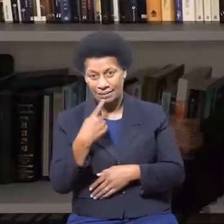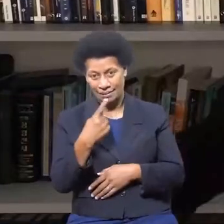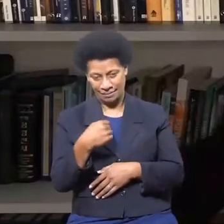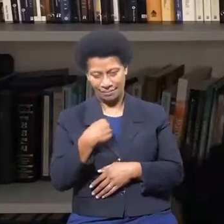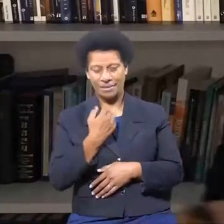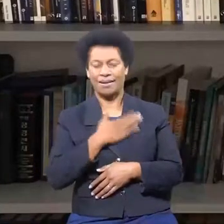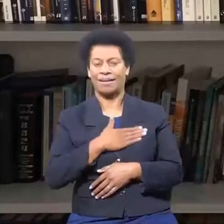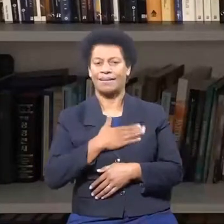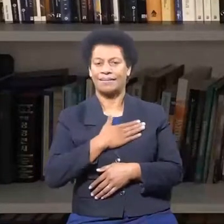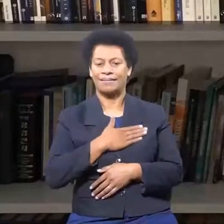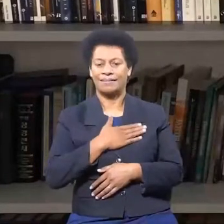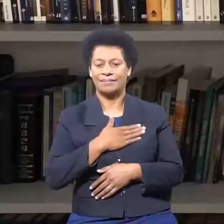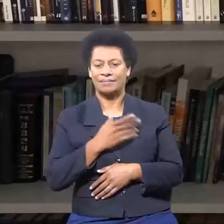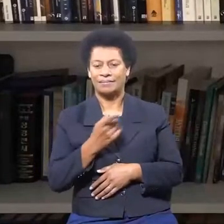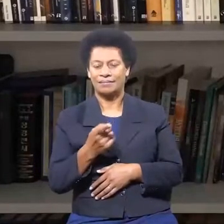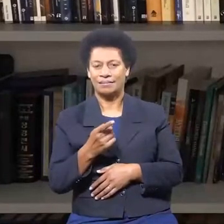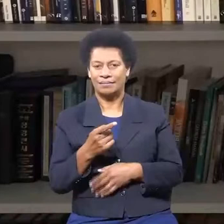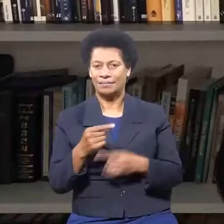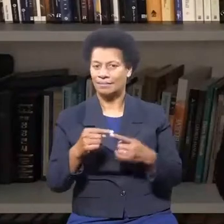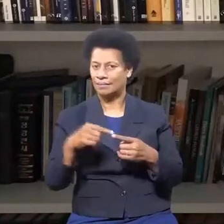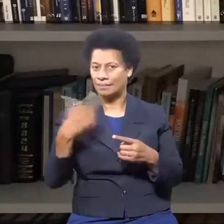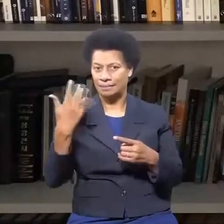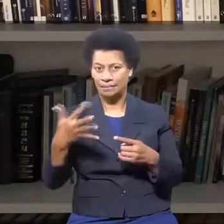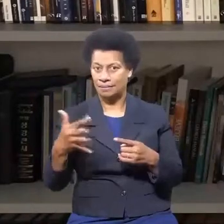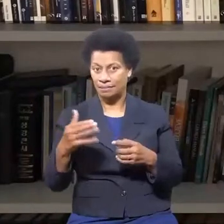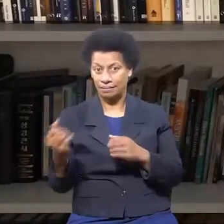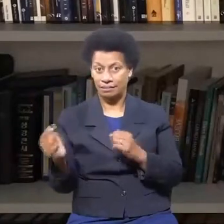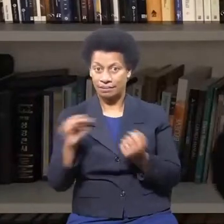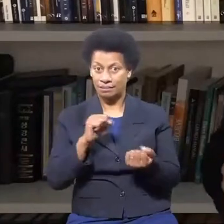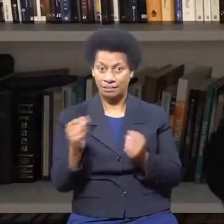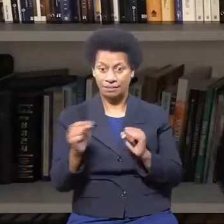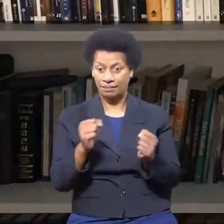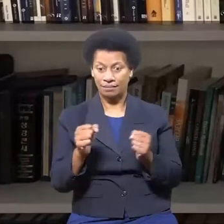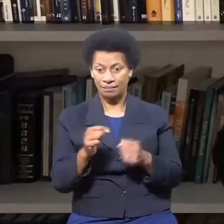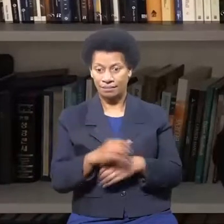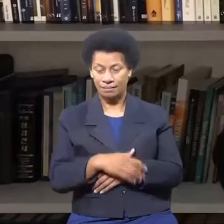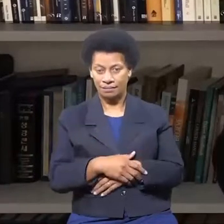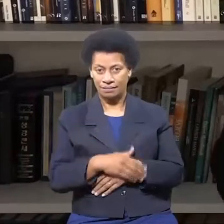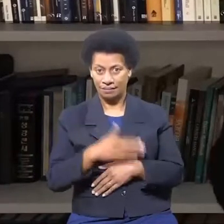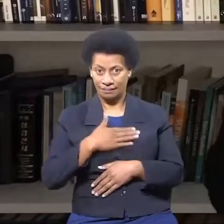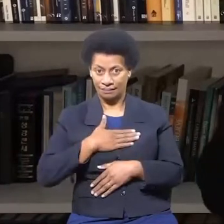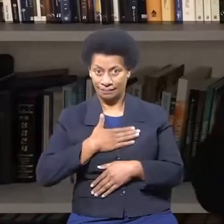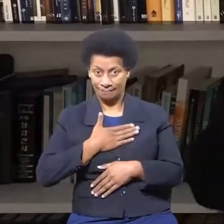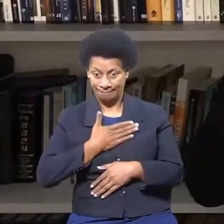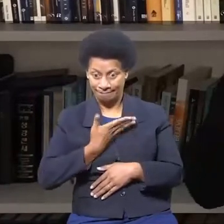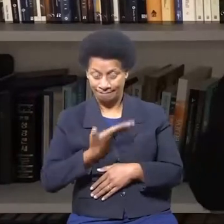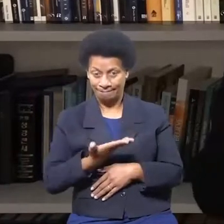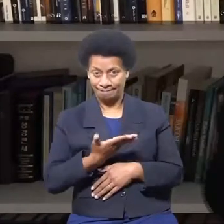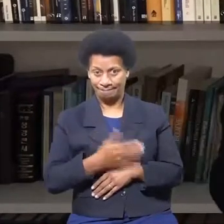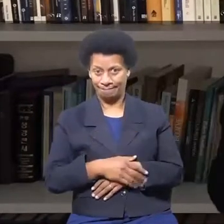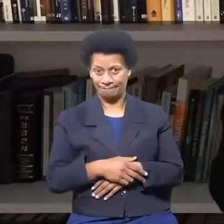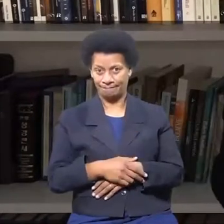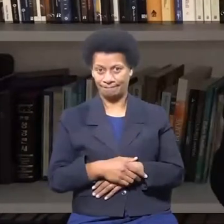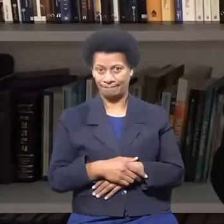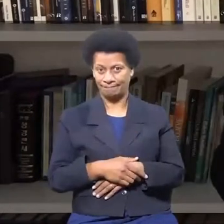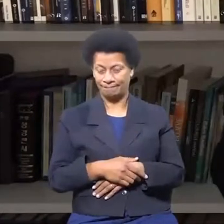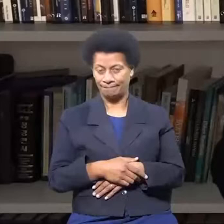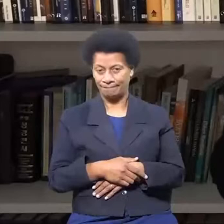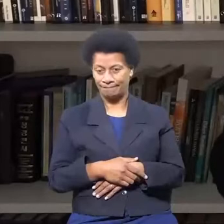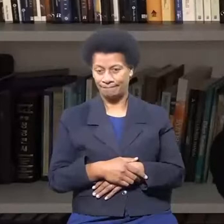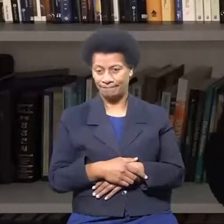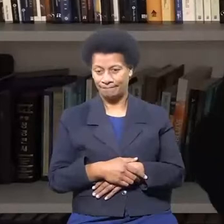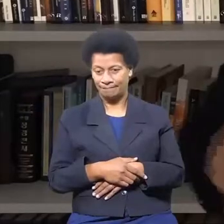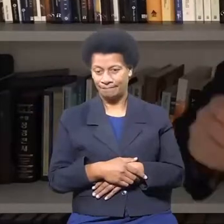say, I'd love to take a car to pieces. Not a very expensive car, but a really interesting car. Now, the interesting thing is